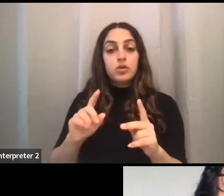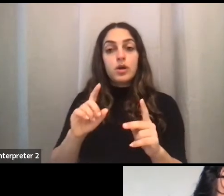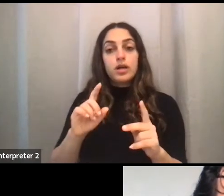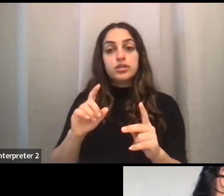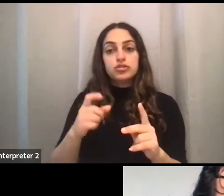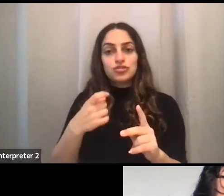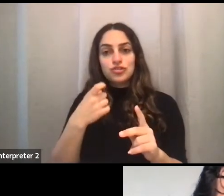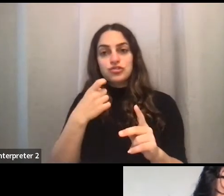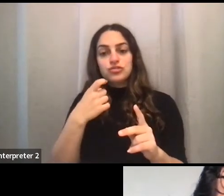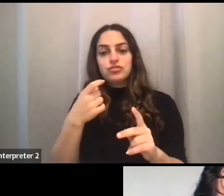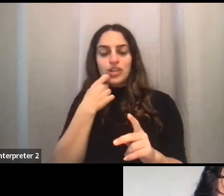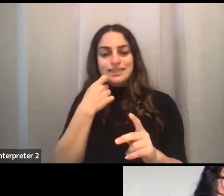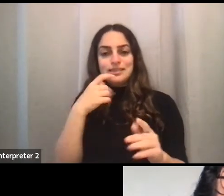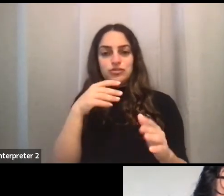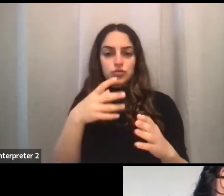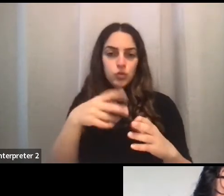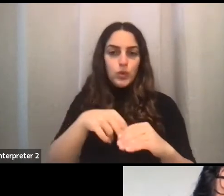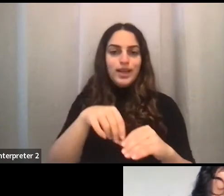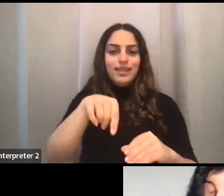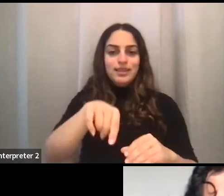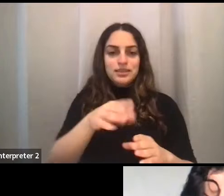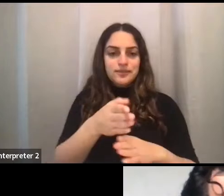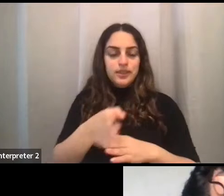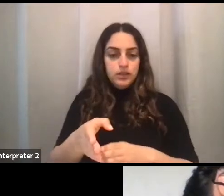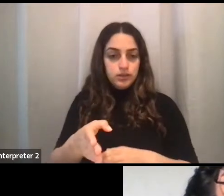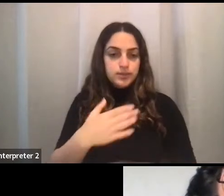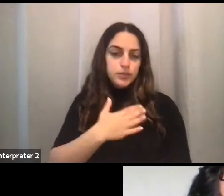into this field would be very much appreciated